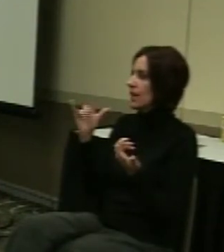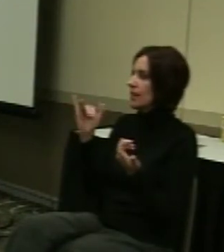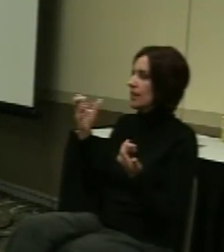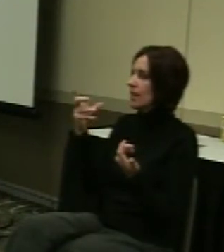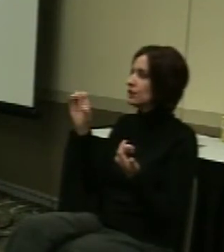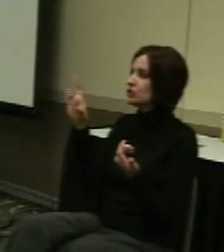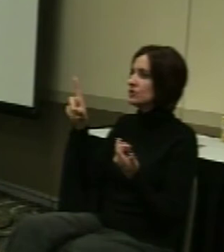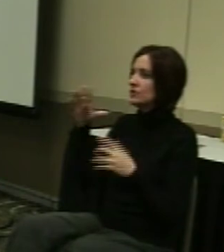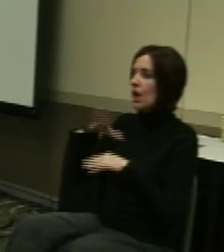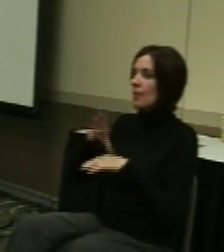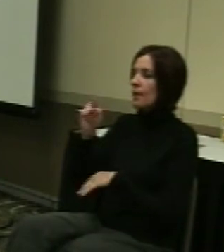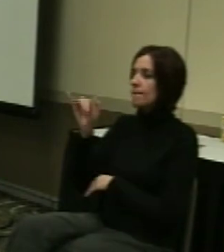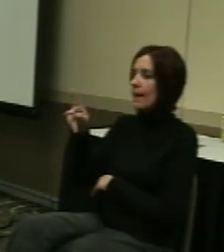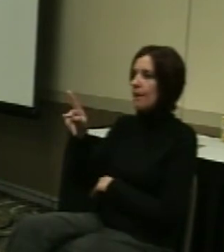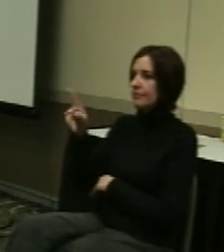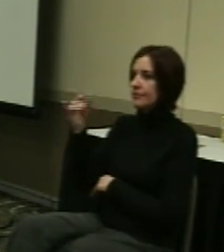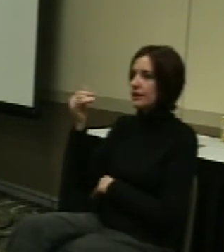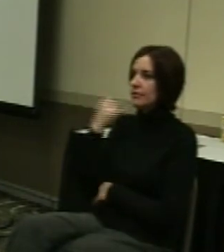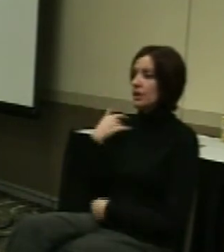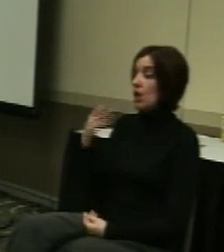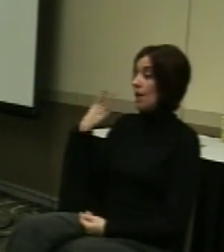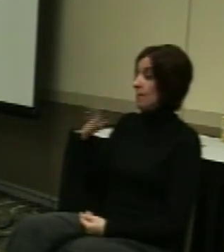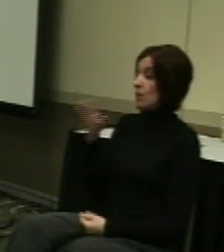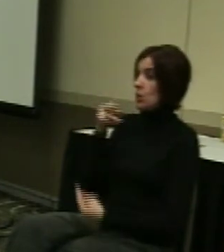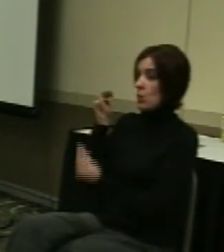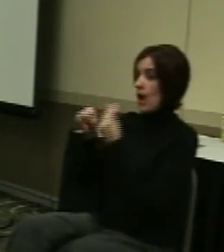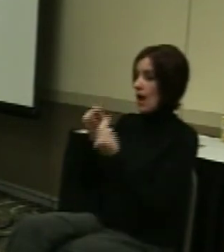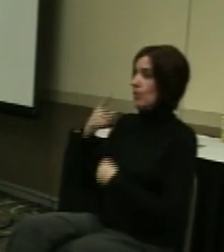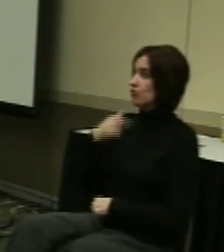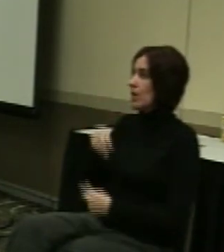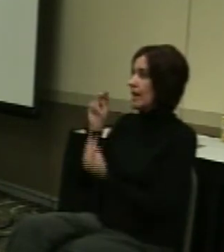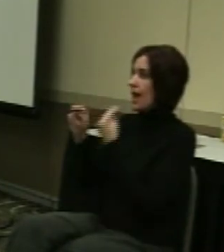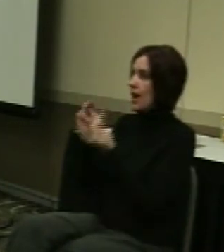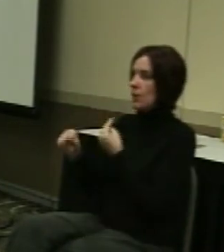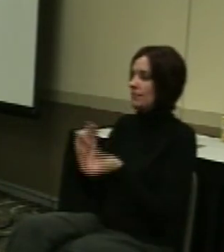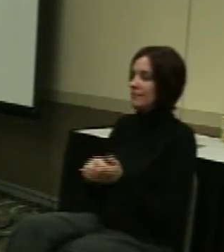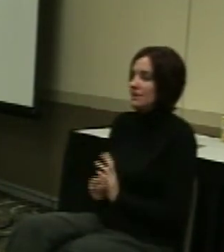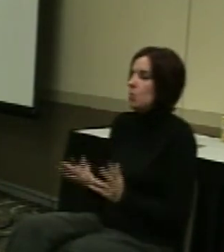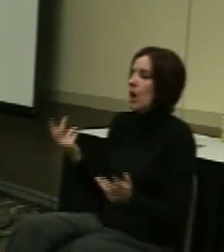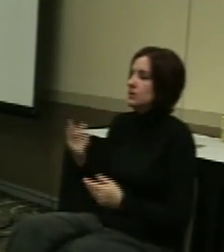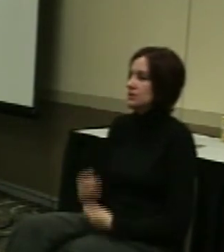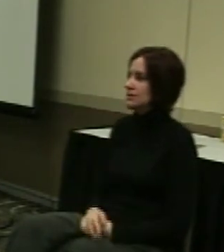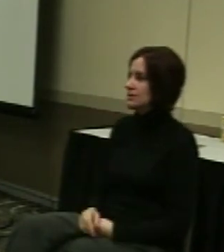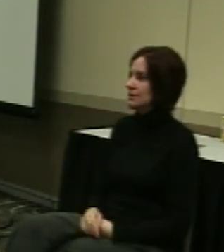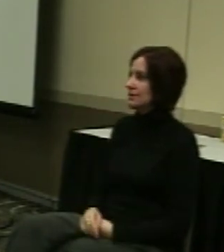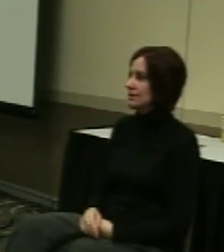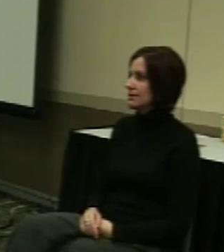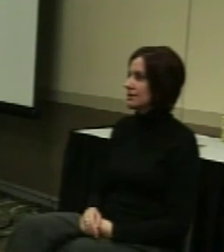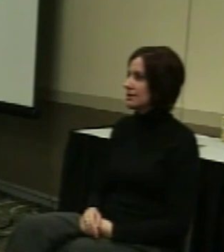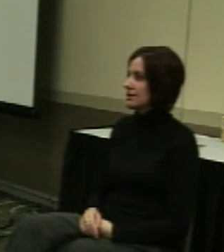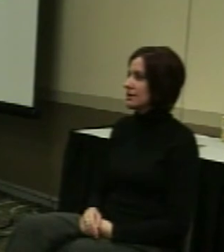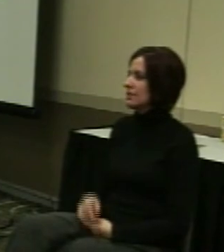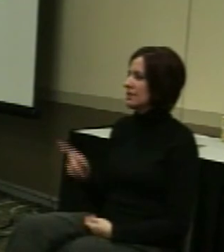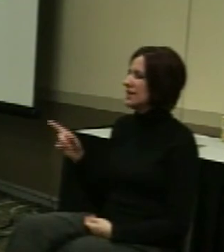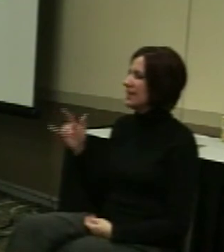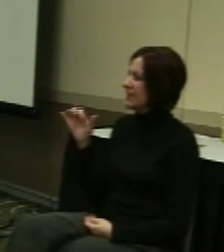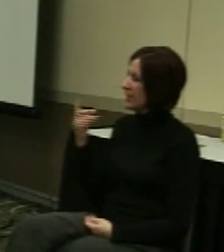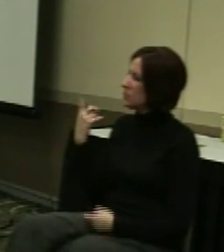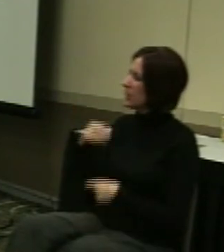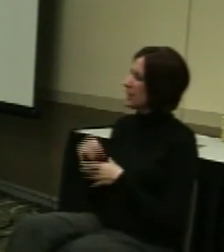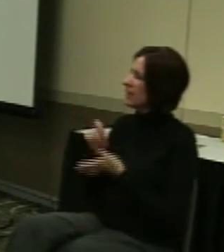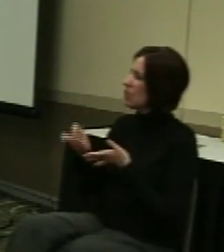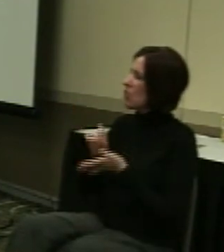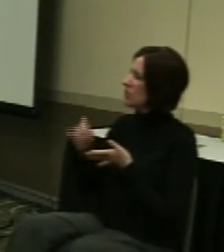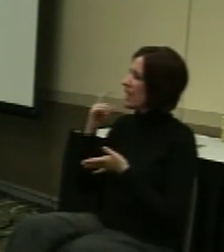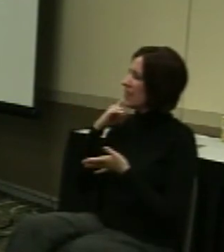me? If it's a blue highway, it's a red highway, it's, a legend. There is one here on your notes in about